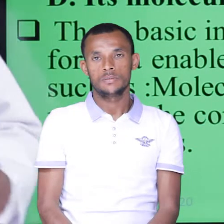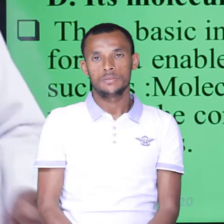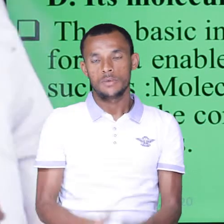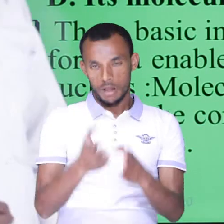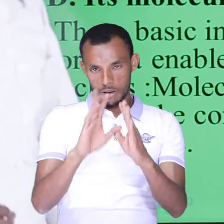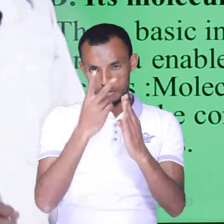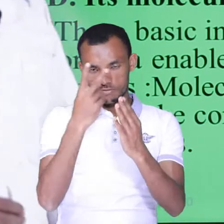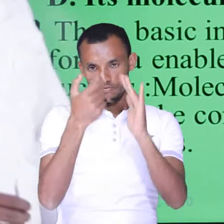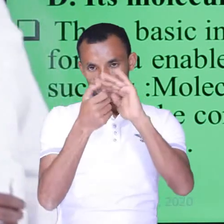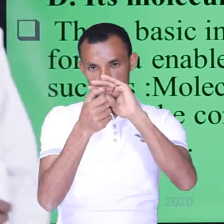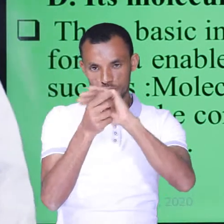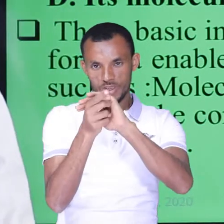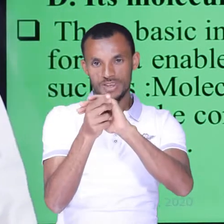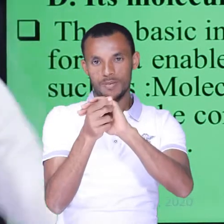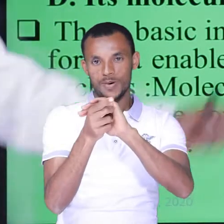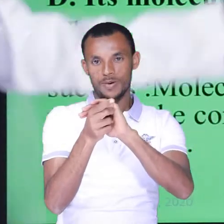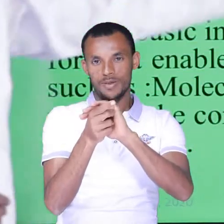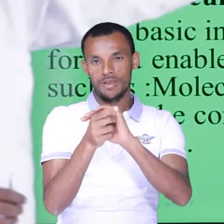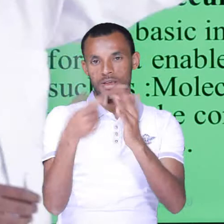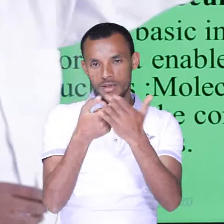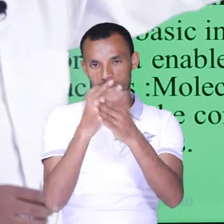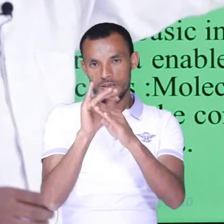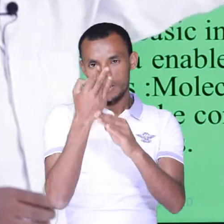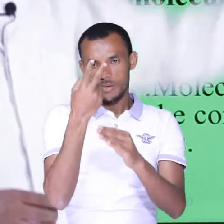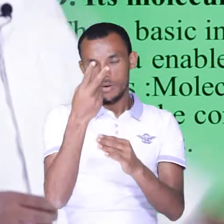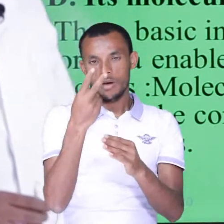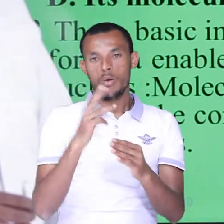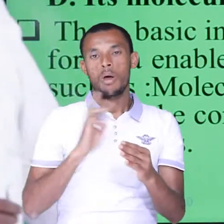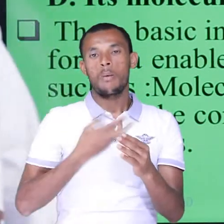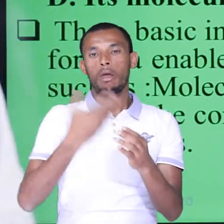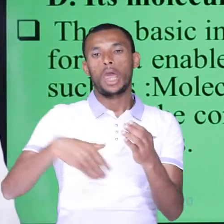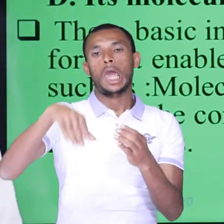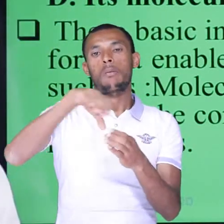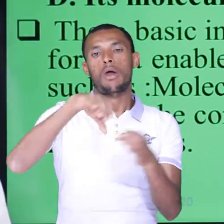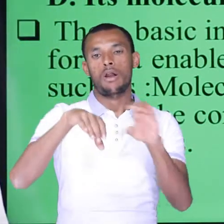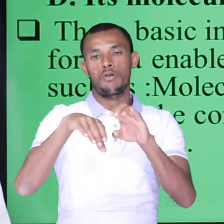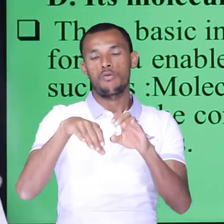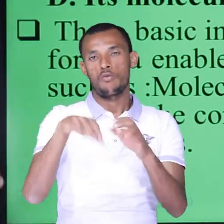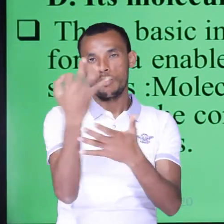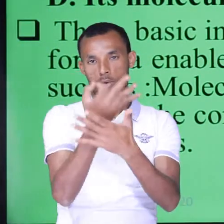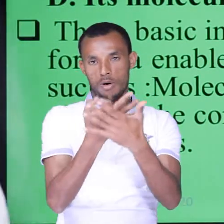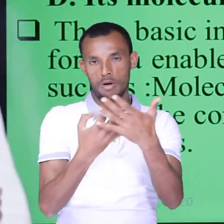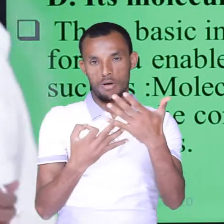Let's see some example. Here we have a chemical formula